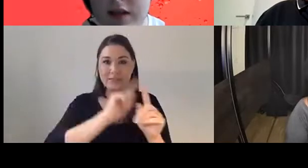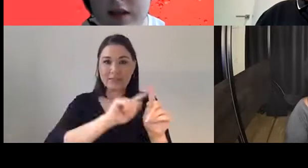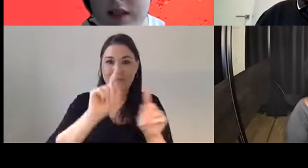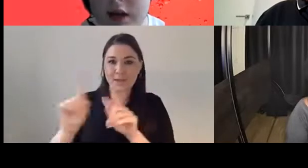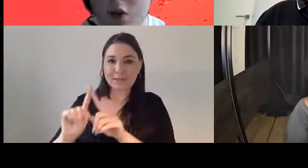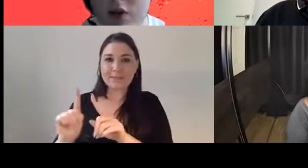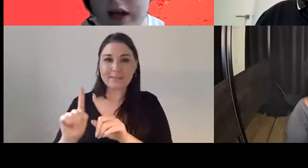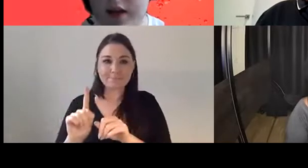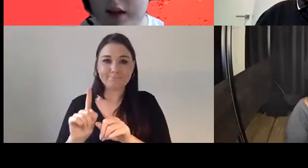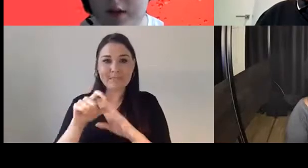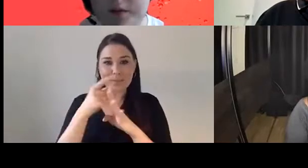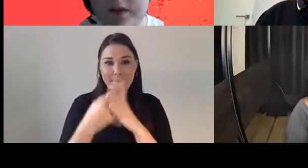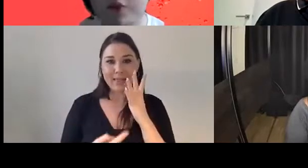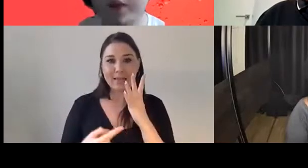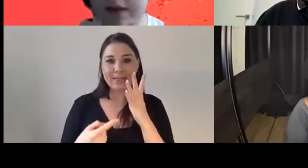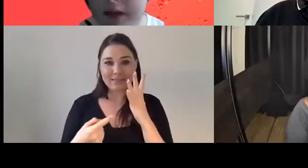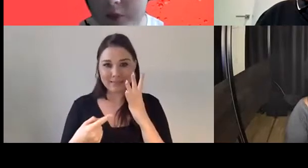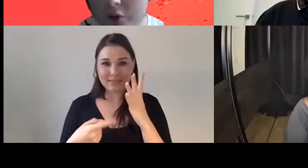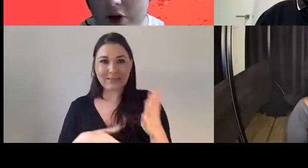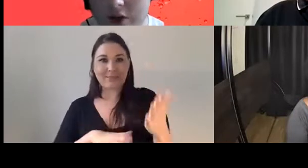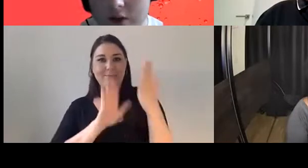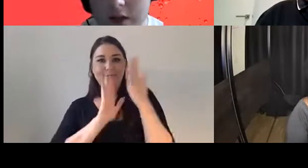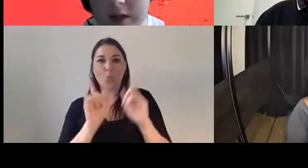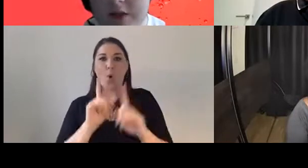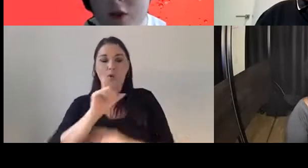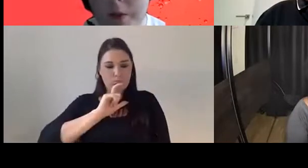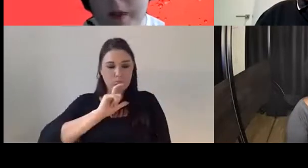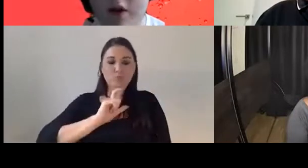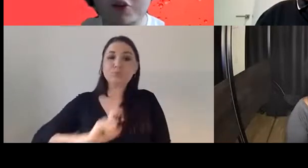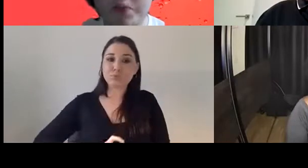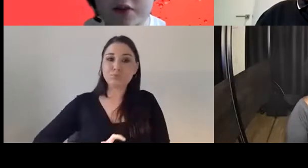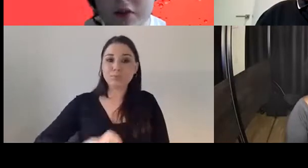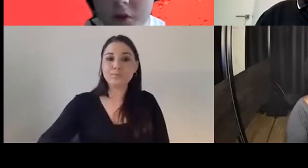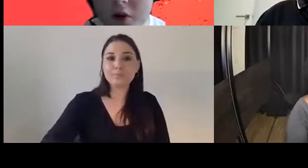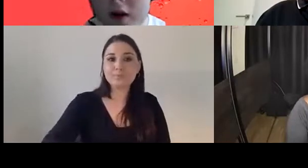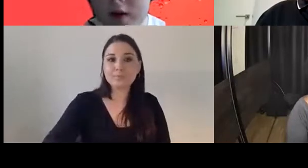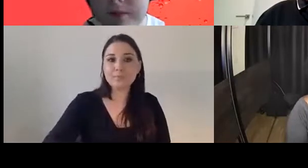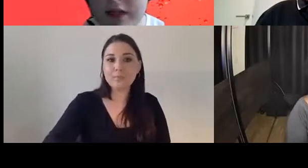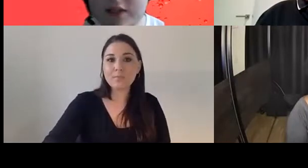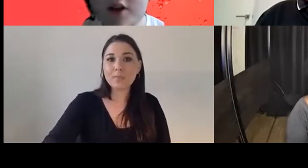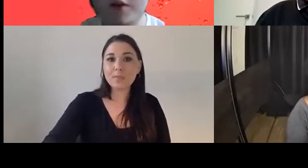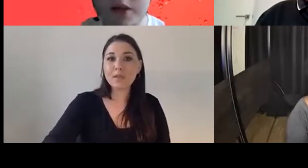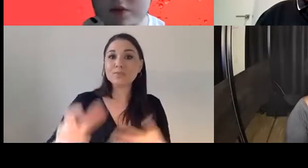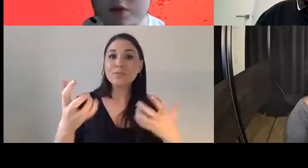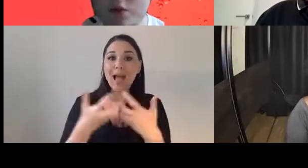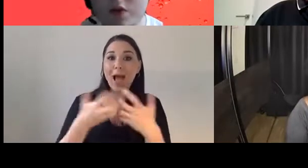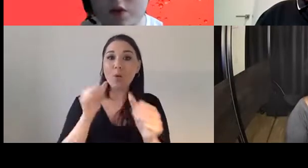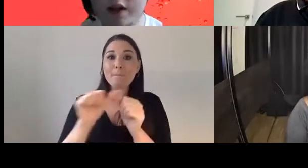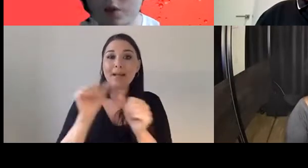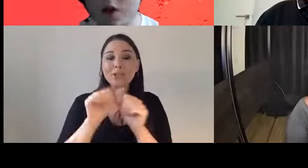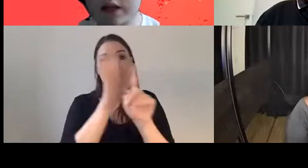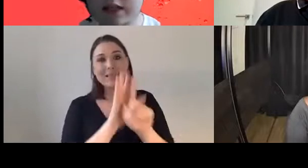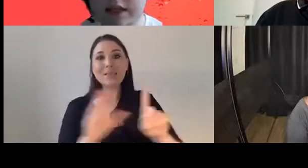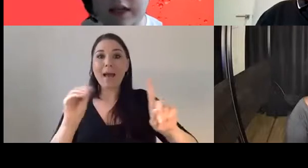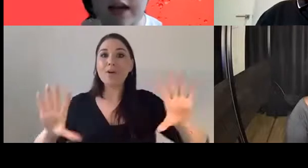they face is their own lack of self-belief and aspirations. So how can you better inspire these young people to want to